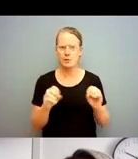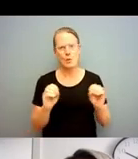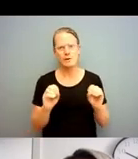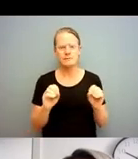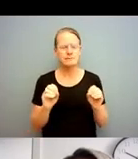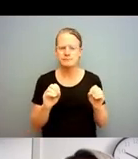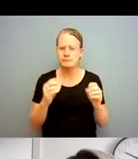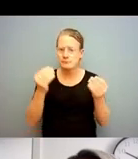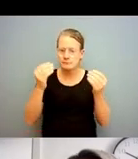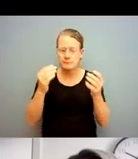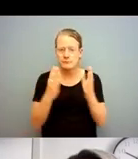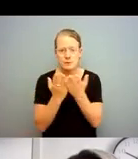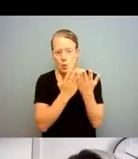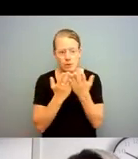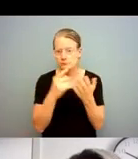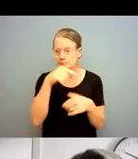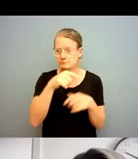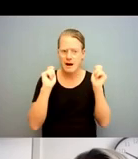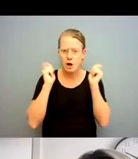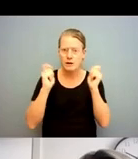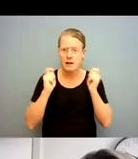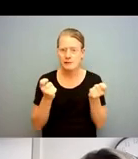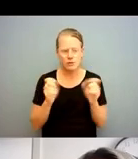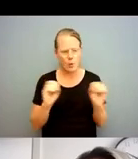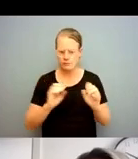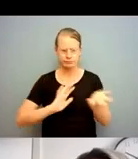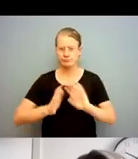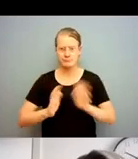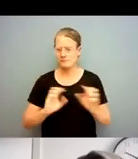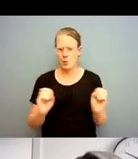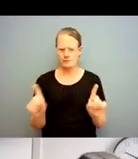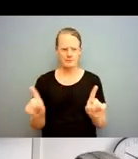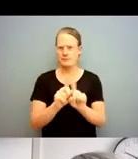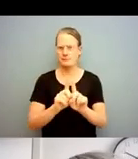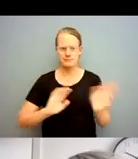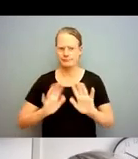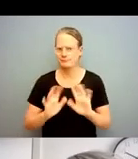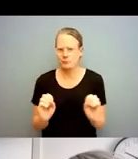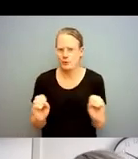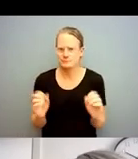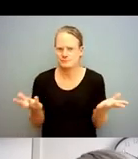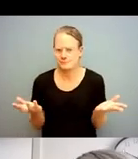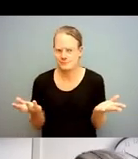no sign language support in classes. Not only in the